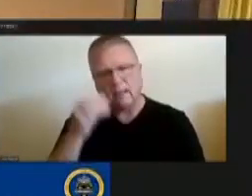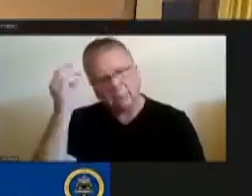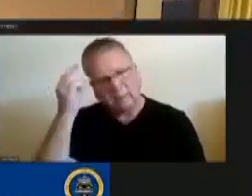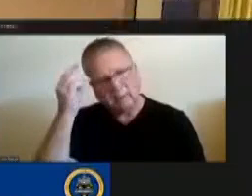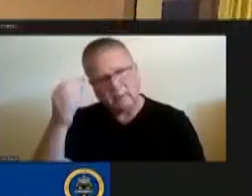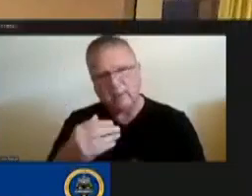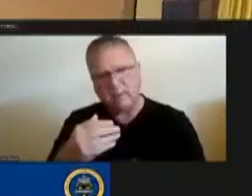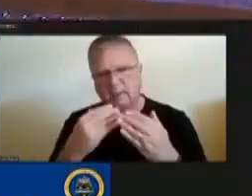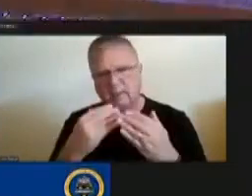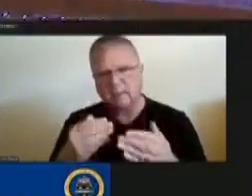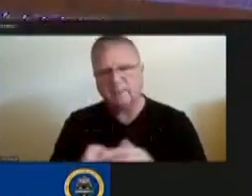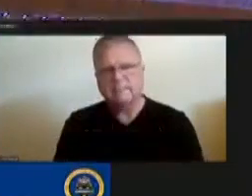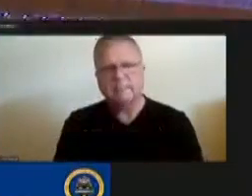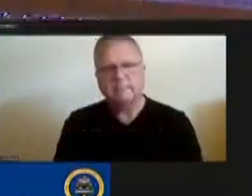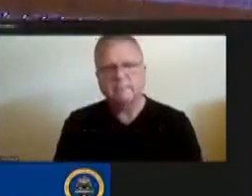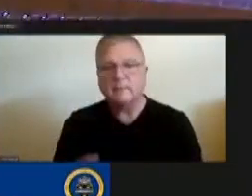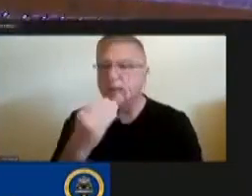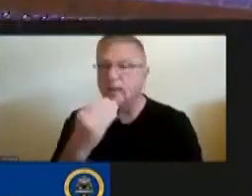Thank you very much.